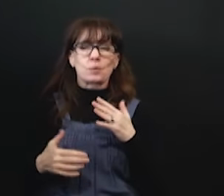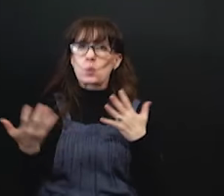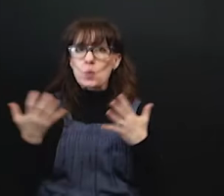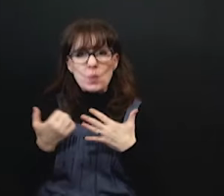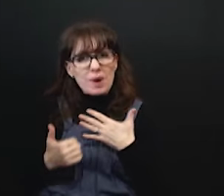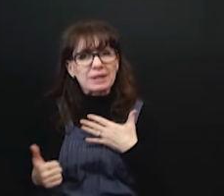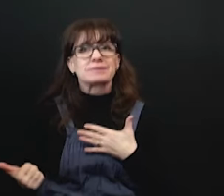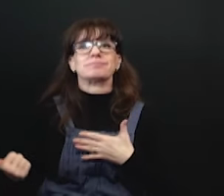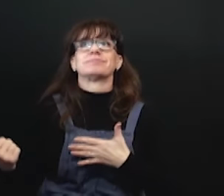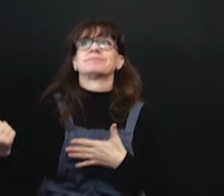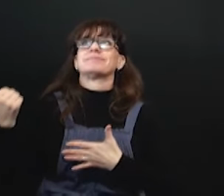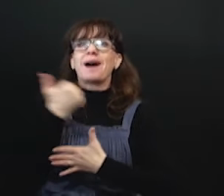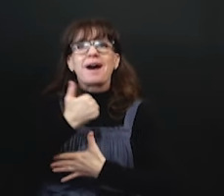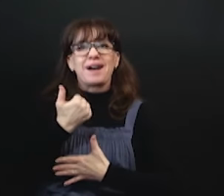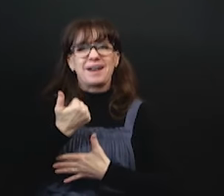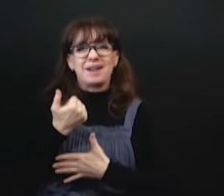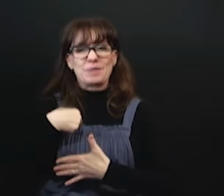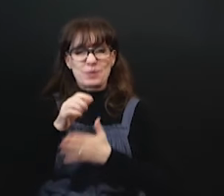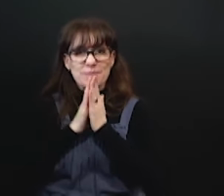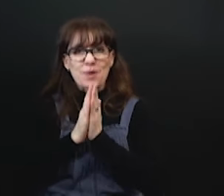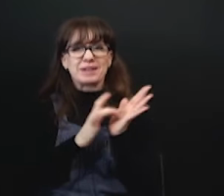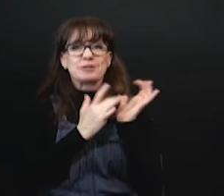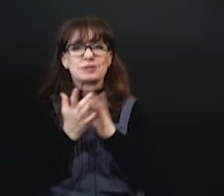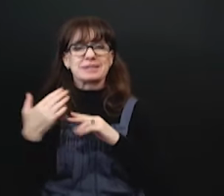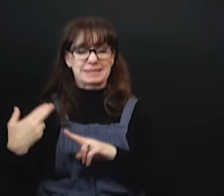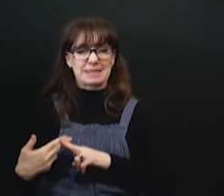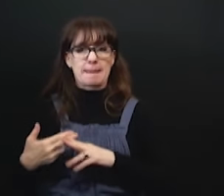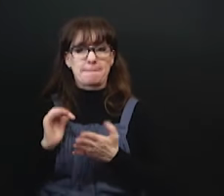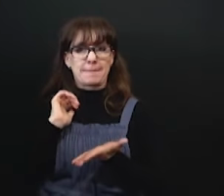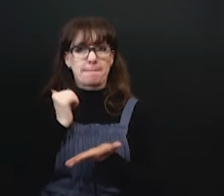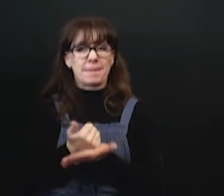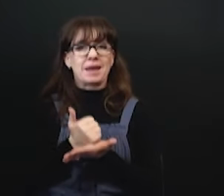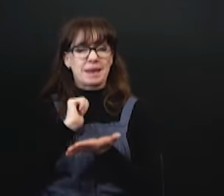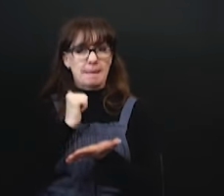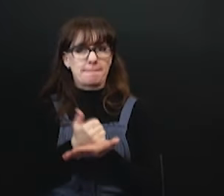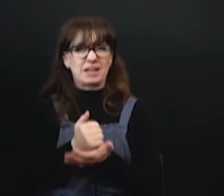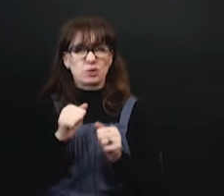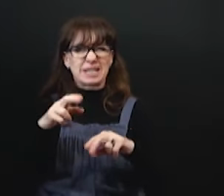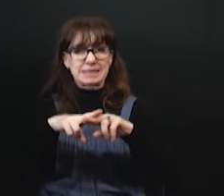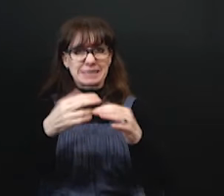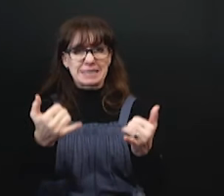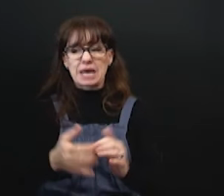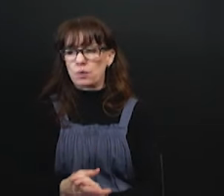all names, we pray in Jesus' name. Amen. Amen. You may be seated.